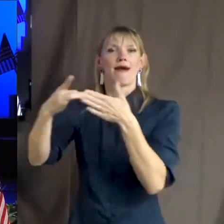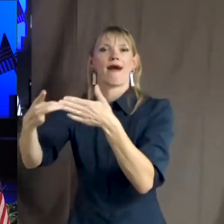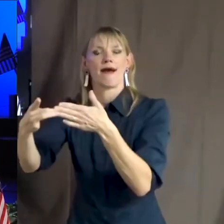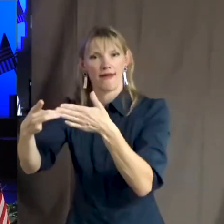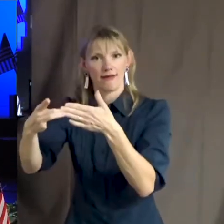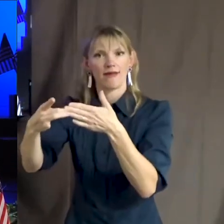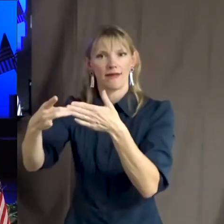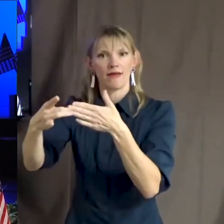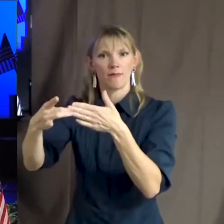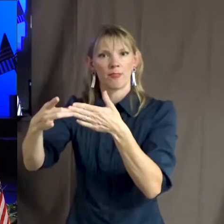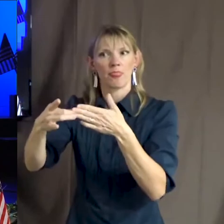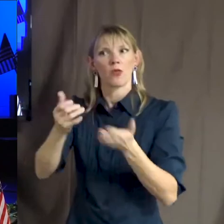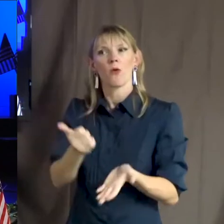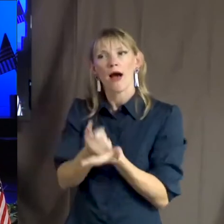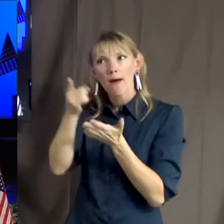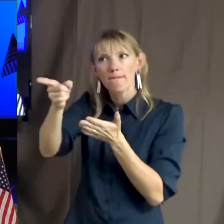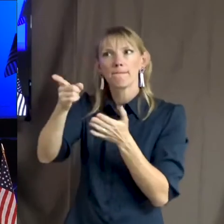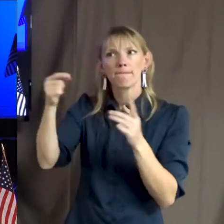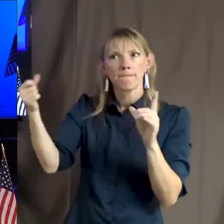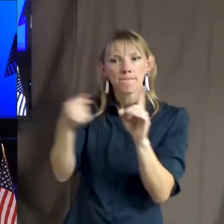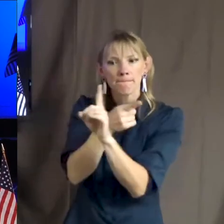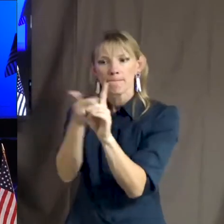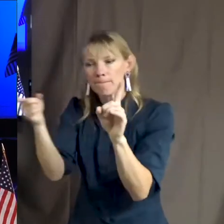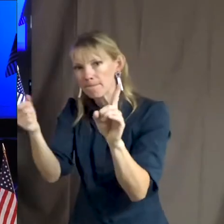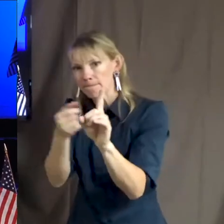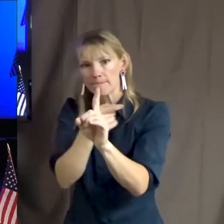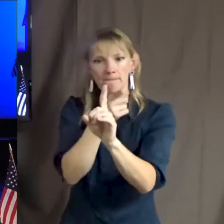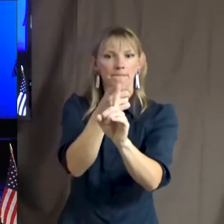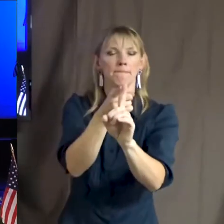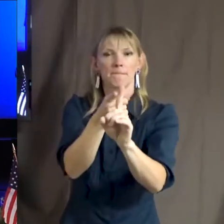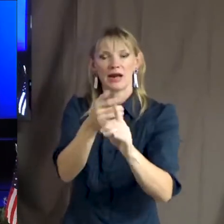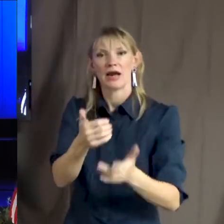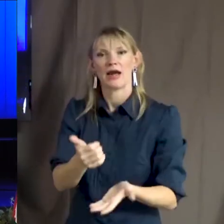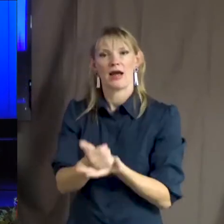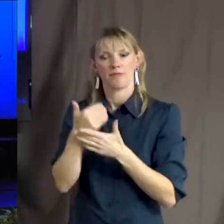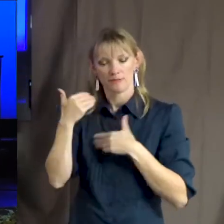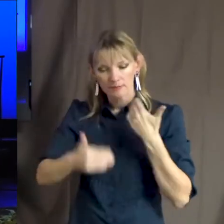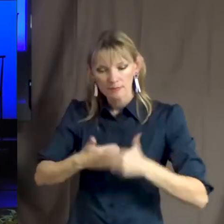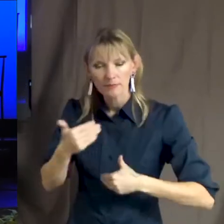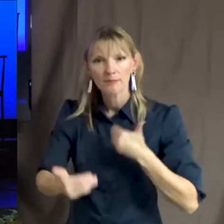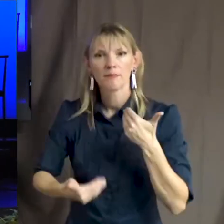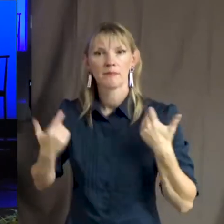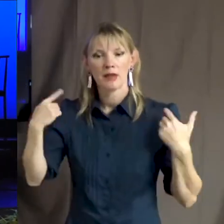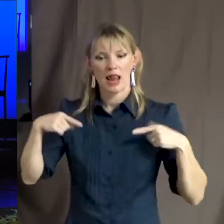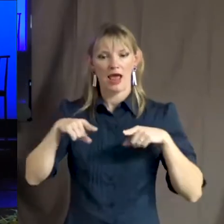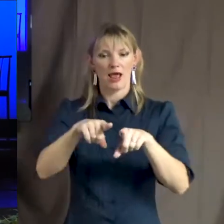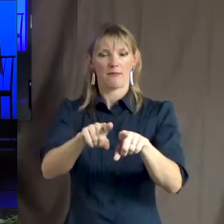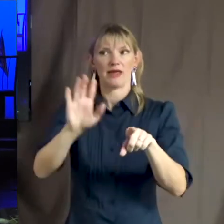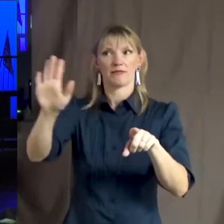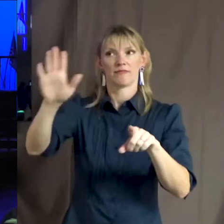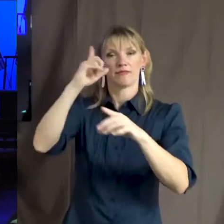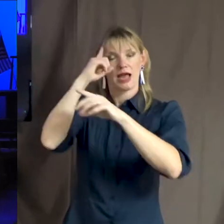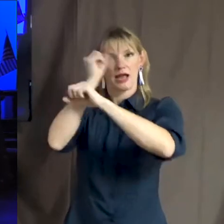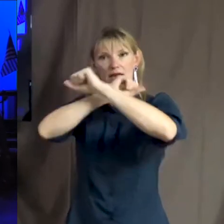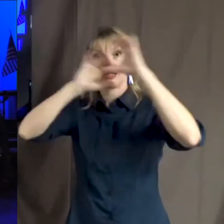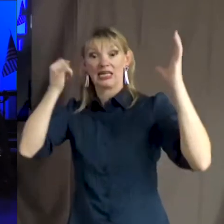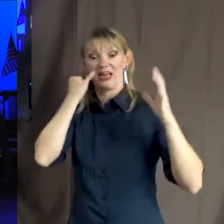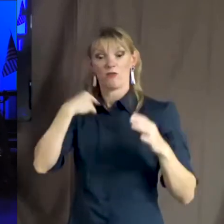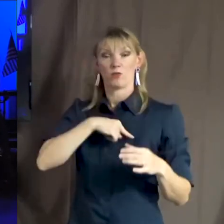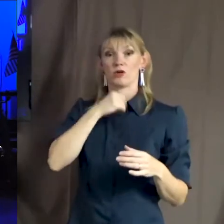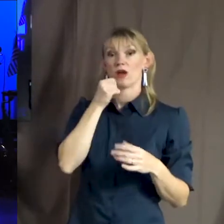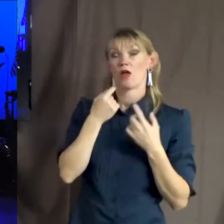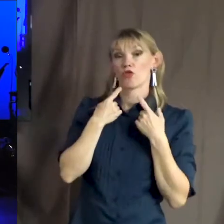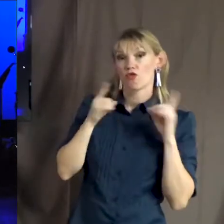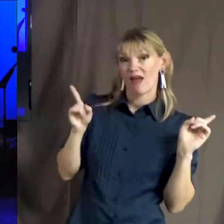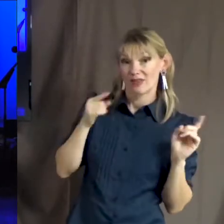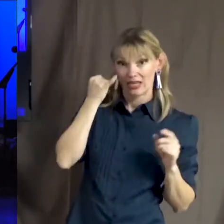to help get it on its course, to help bring it forward, to continue to be in alignment with its ideals. If we're not thriving,